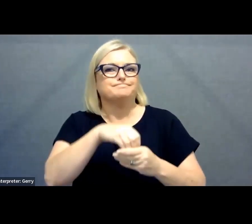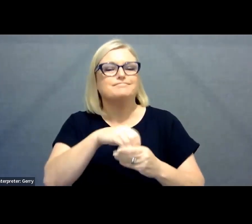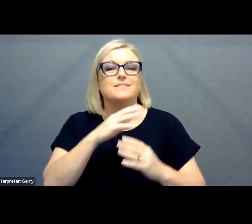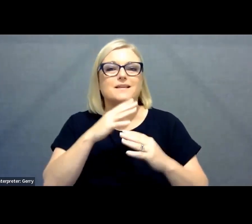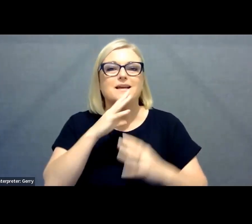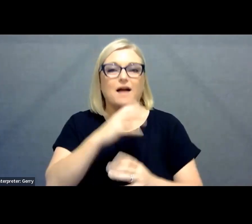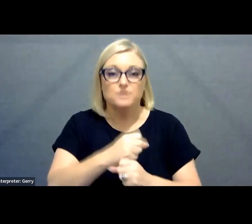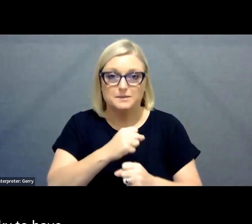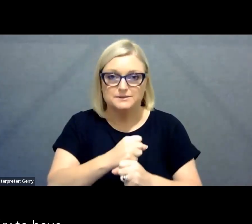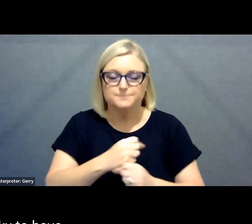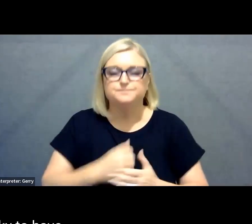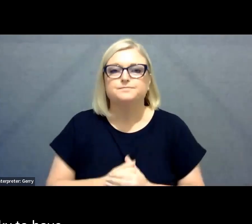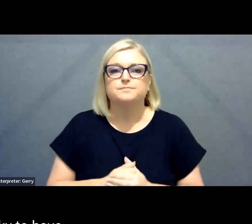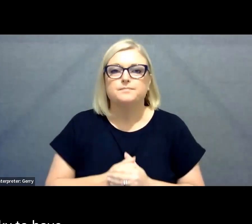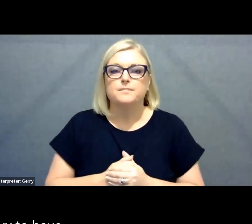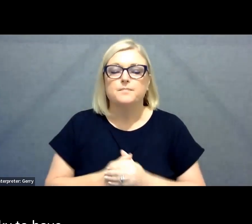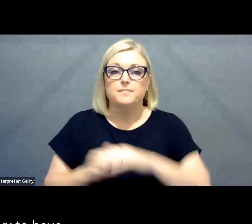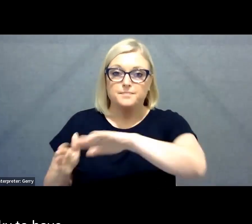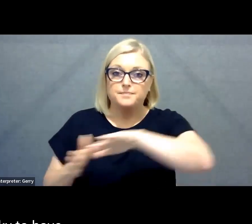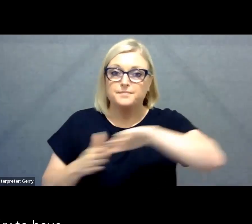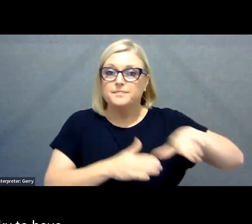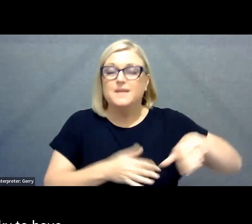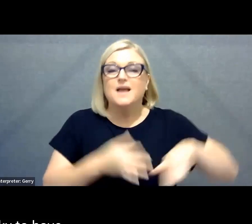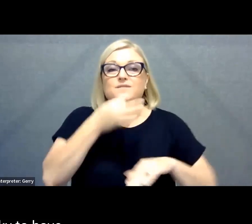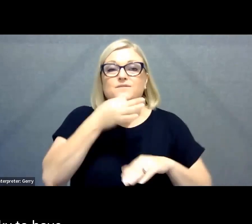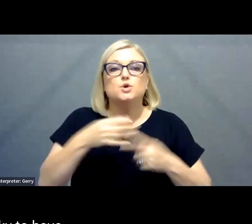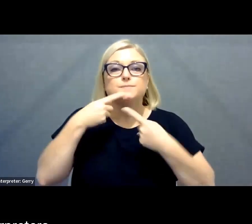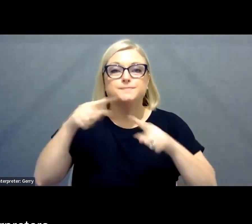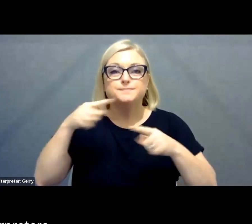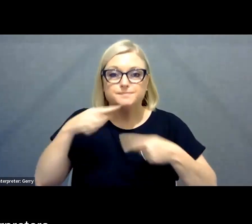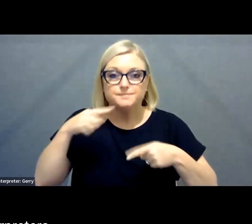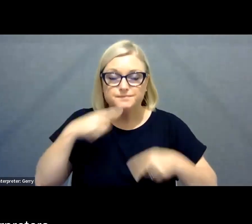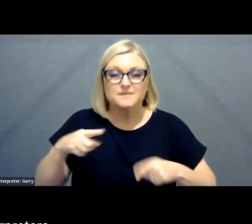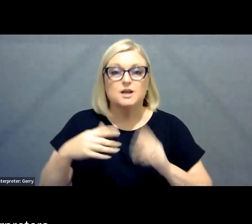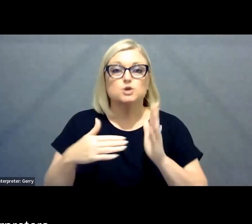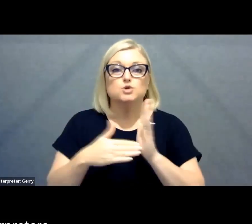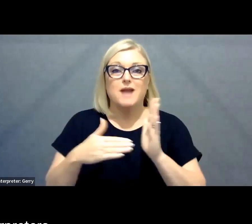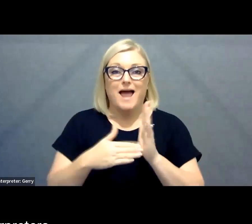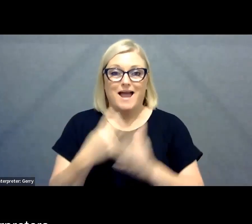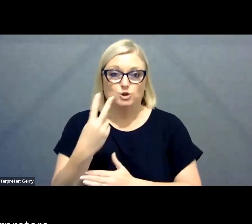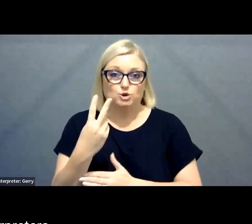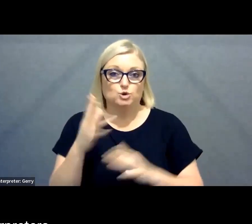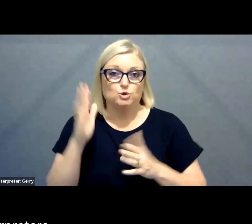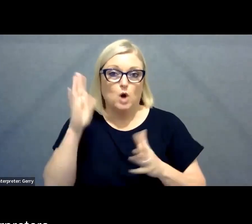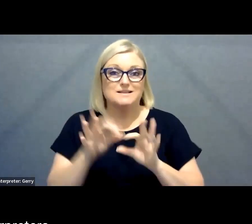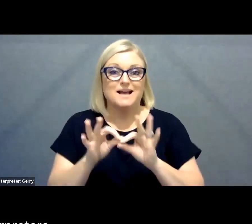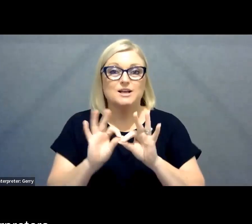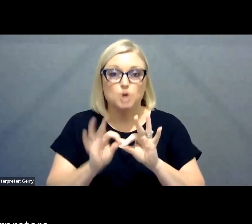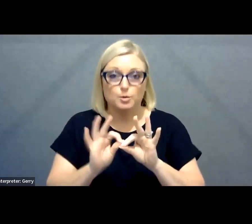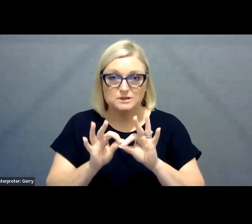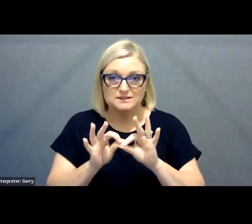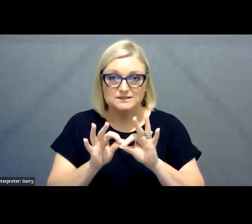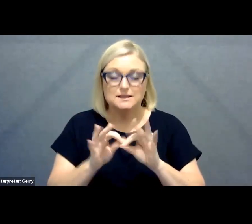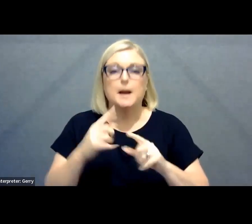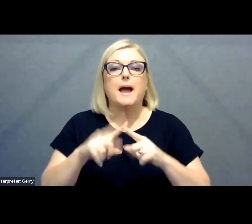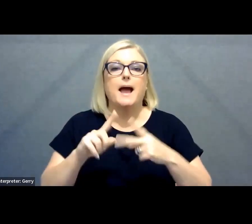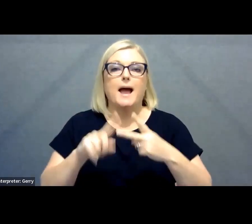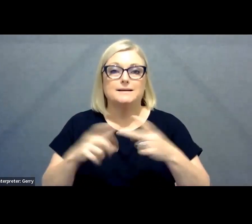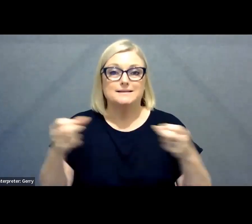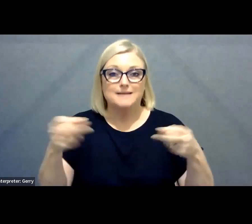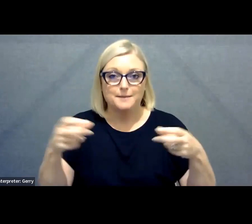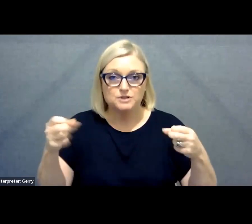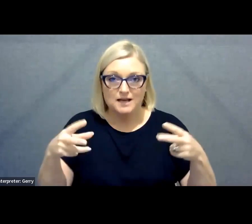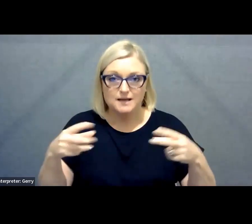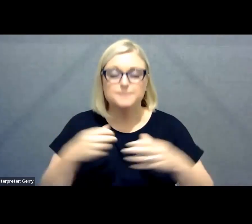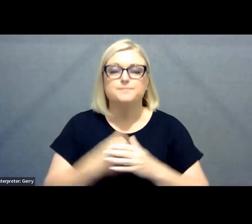housekeeping. So today we're lucky to have Jerry and Chelsea as Auslan interpreters providing captioning. Thanks,